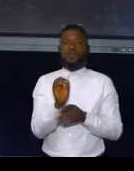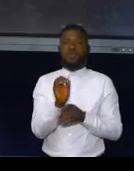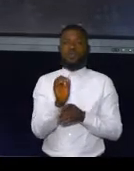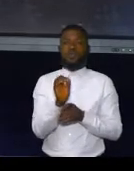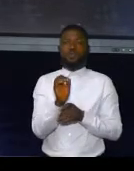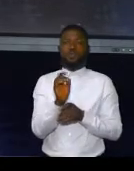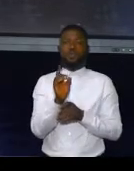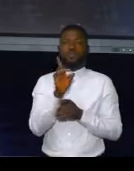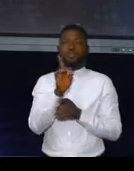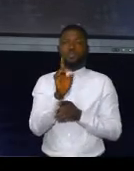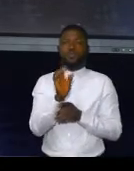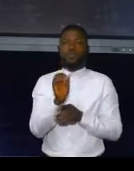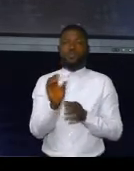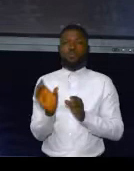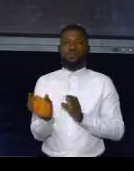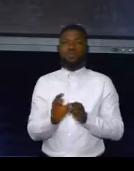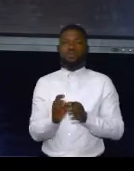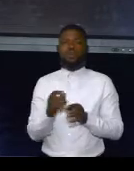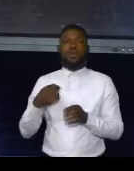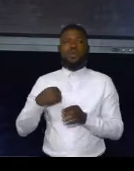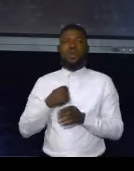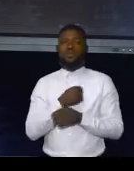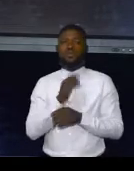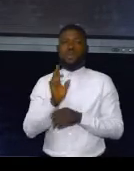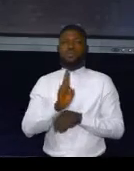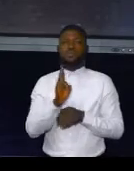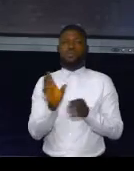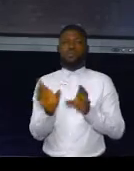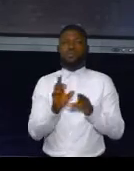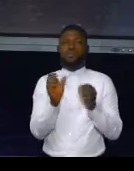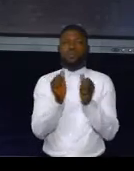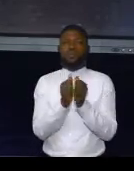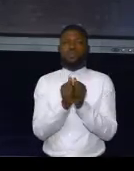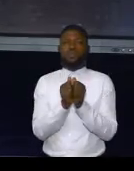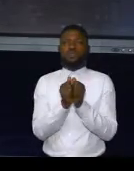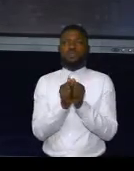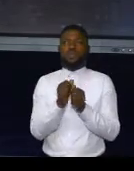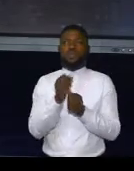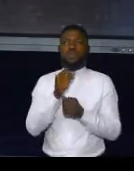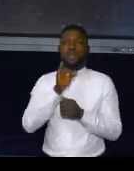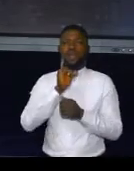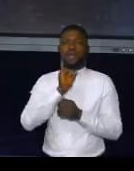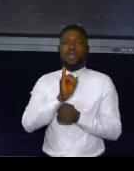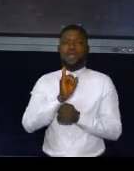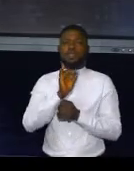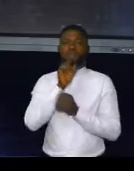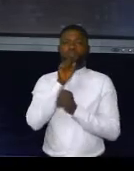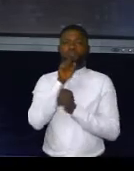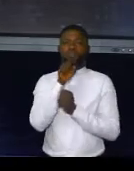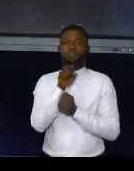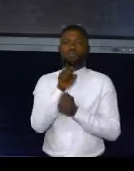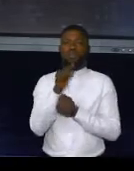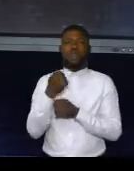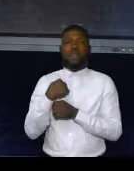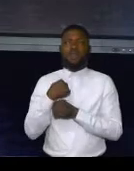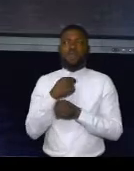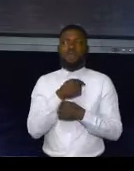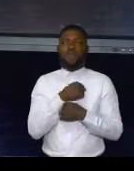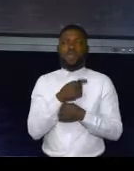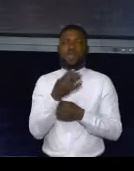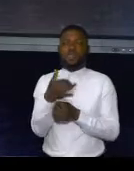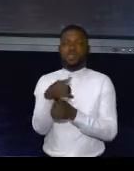Do. D-O. Do. We use do with I,